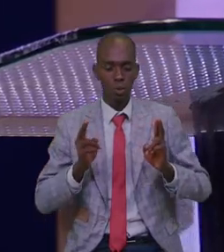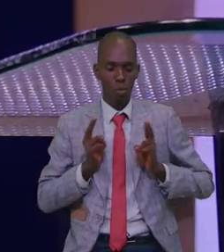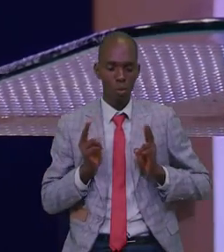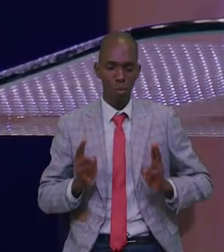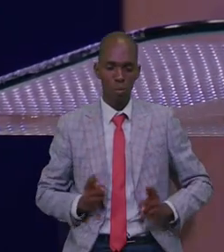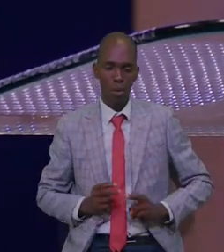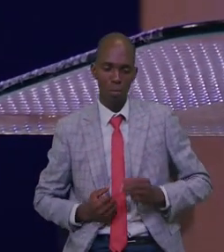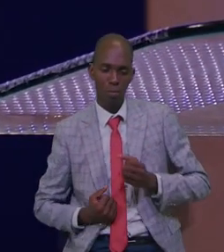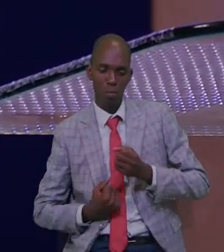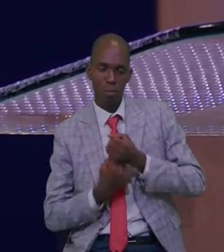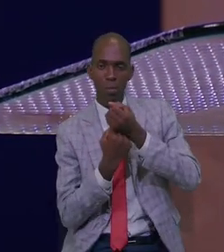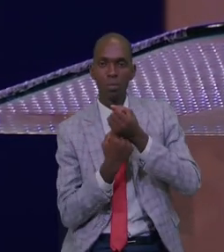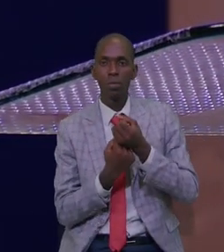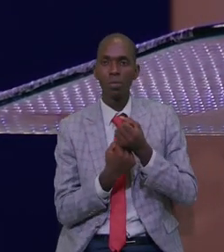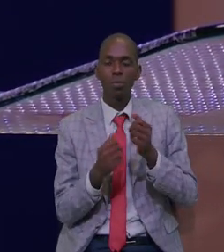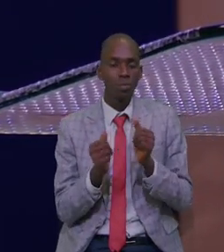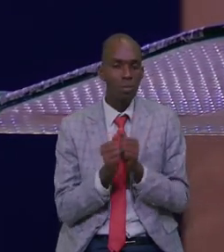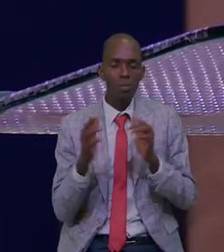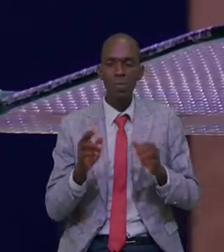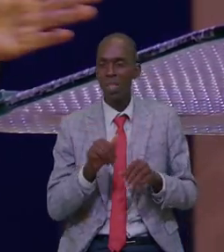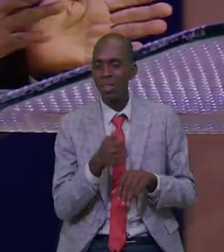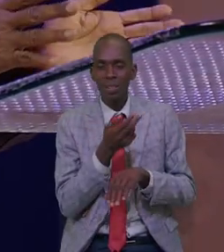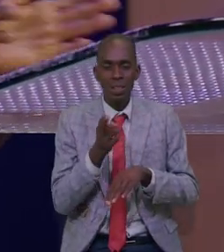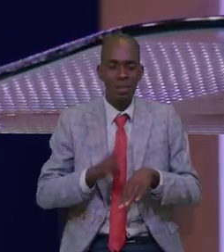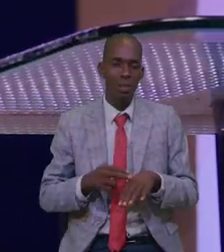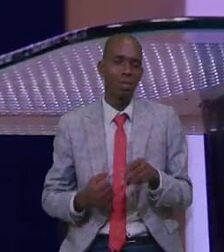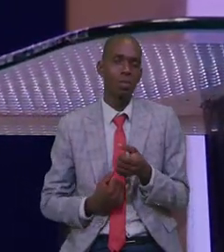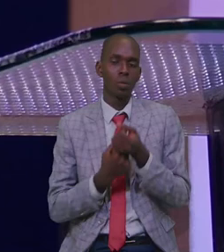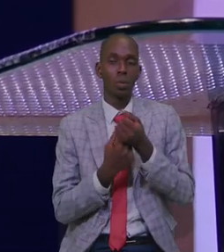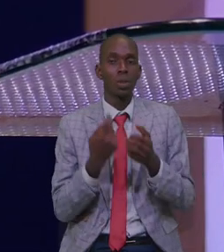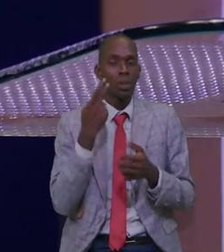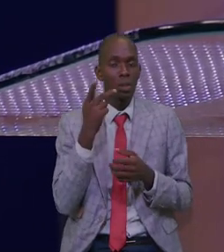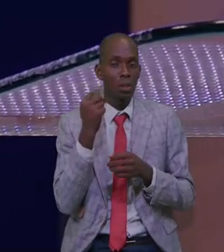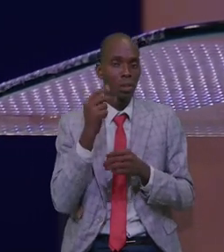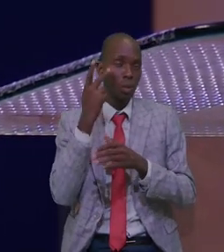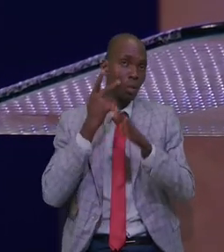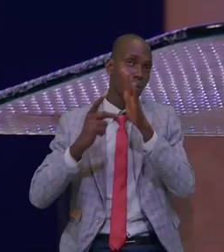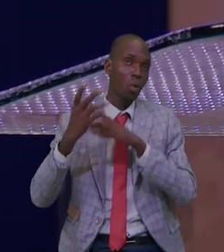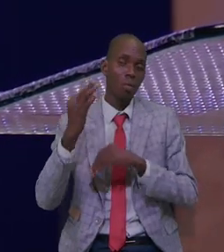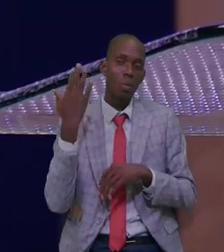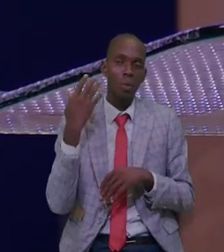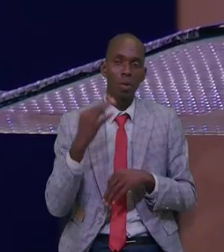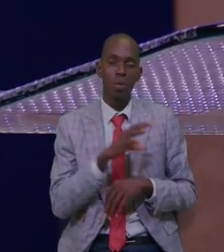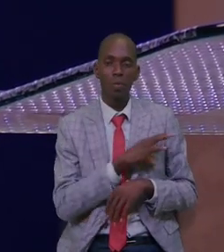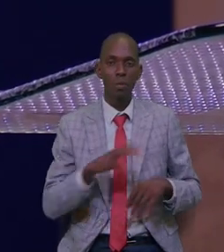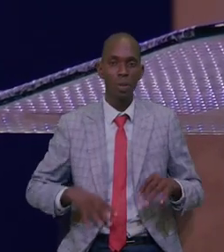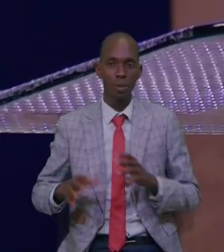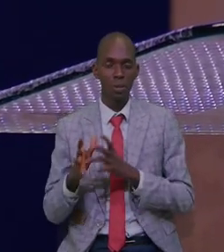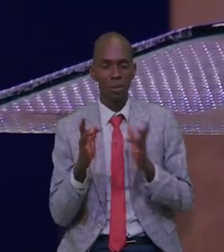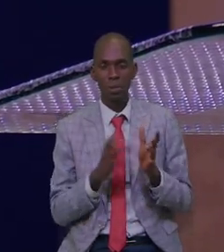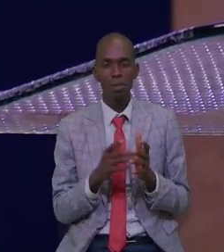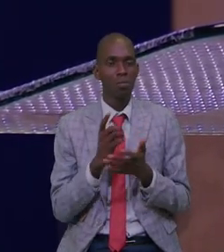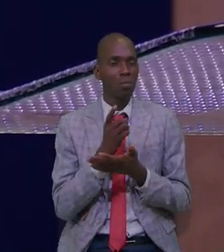the natural agents. Have you noticed the prophecy of the birth of Jesus Christ?